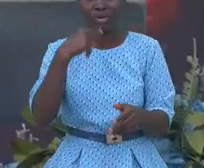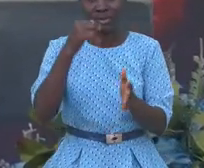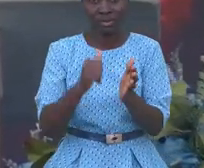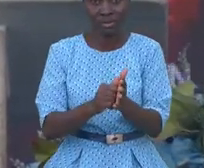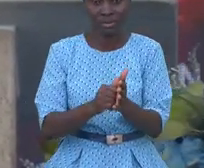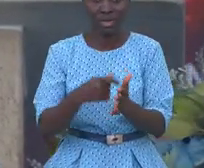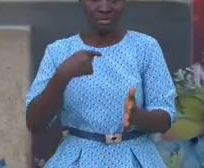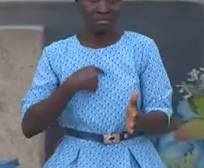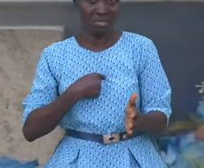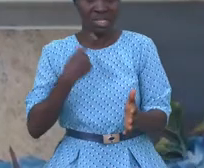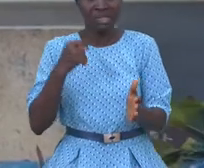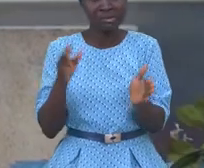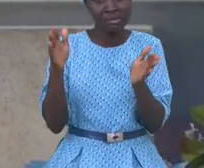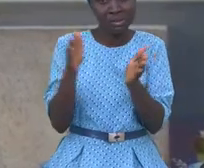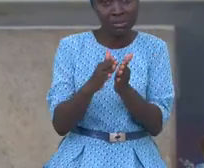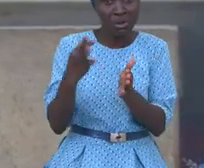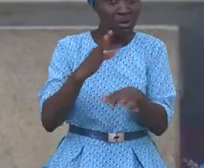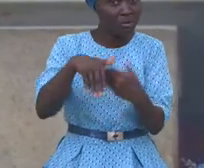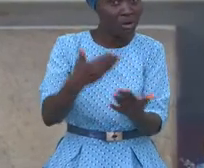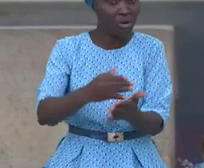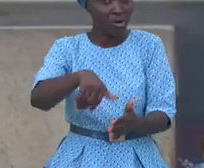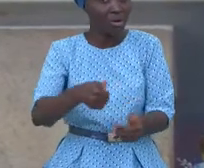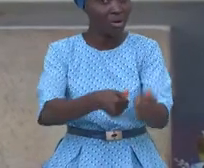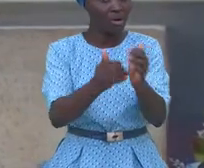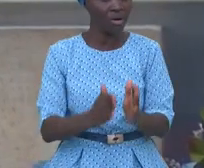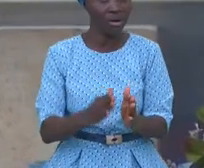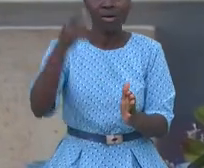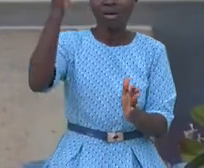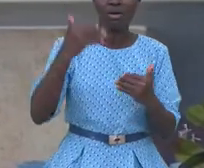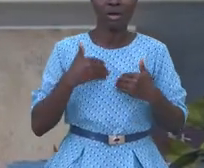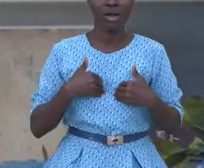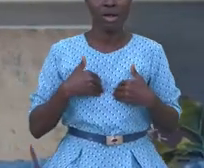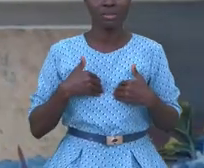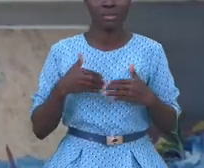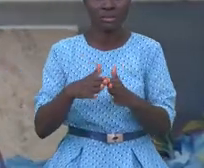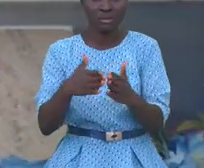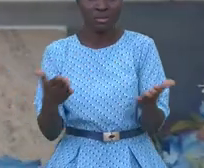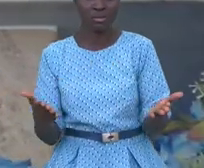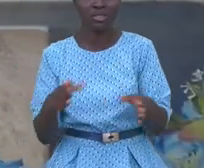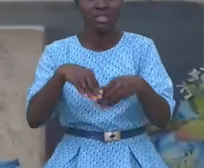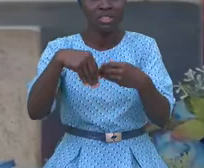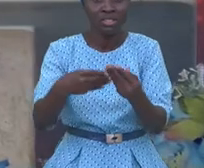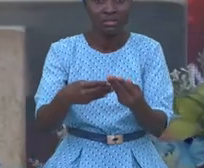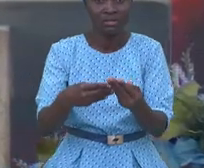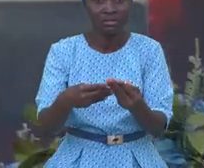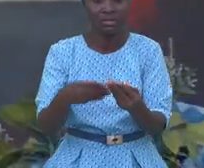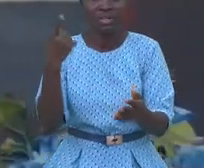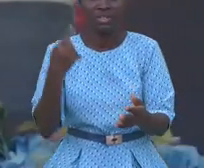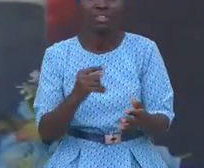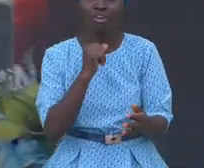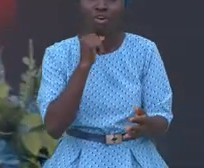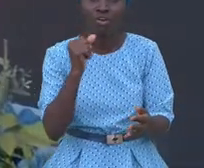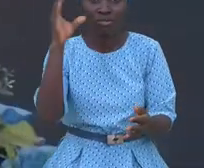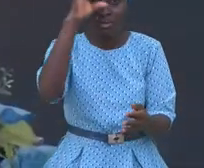all, God has revealed and God has given the